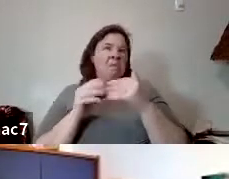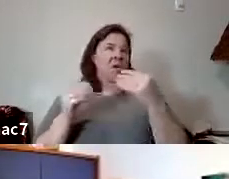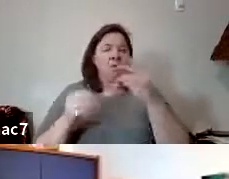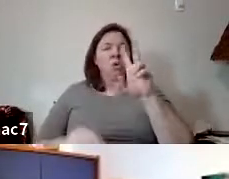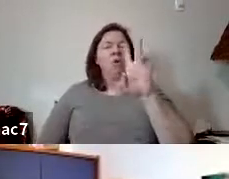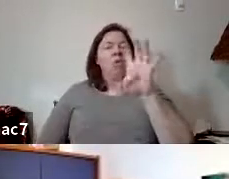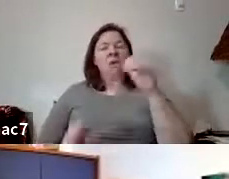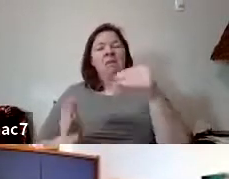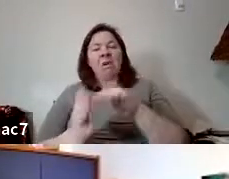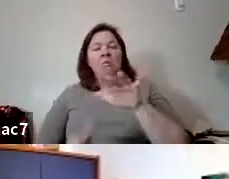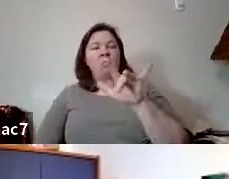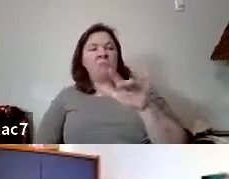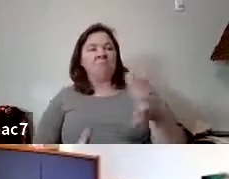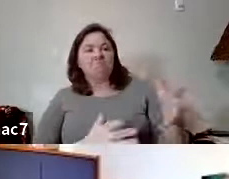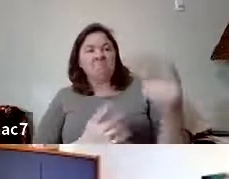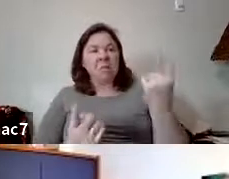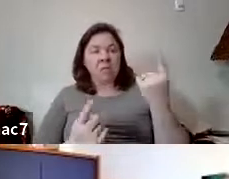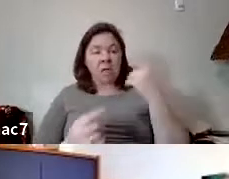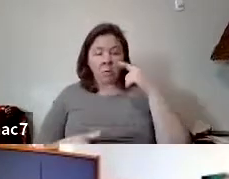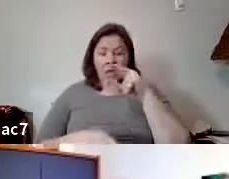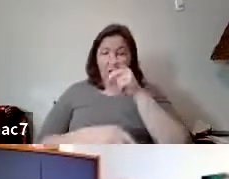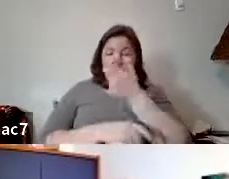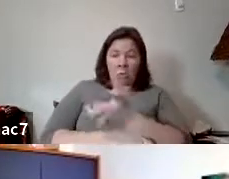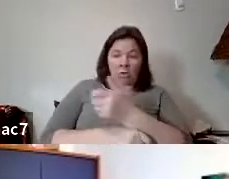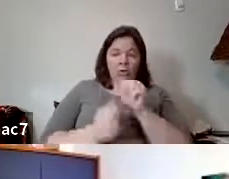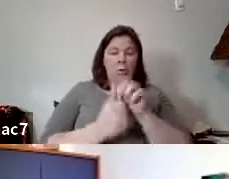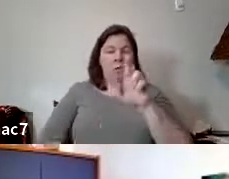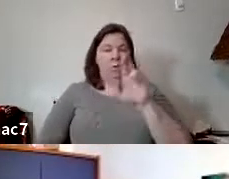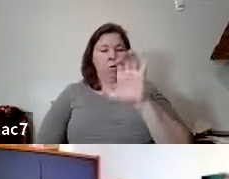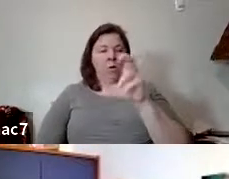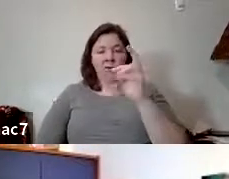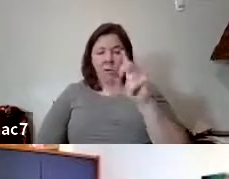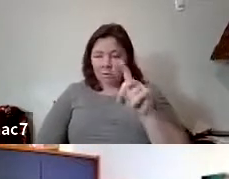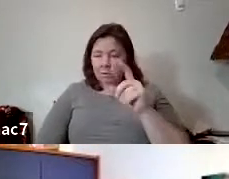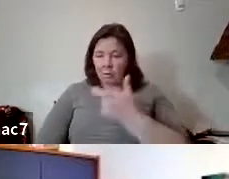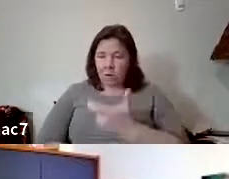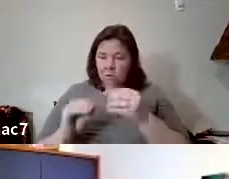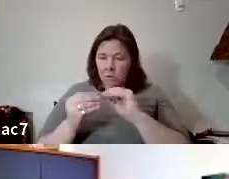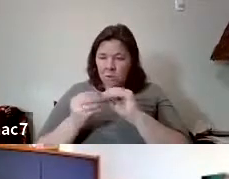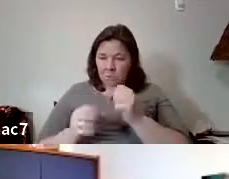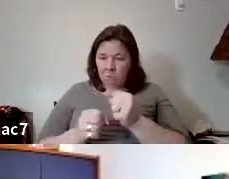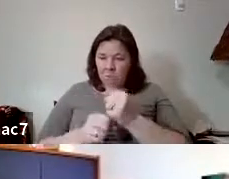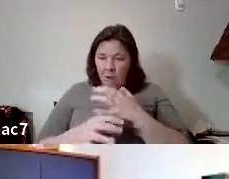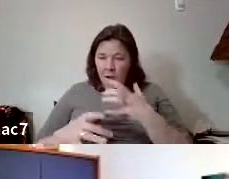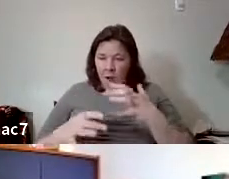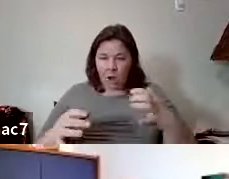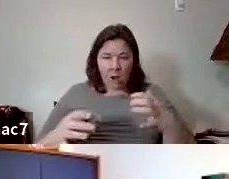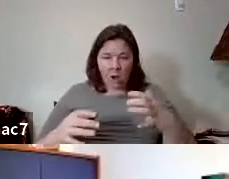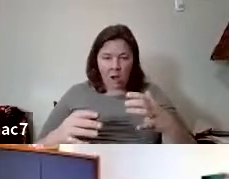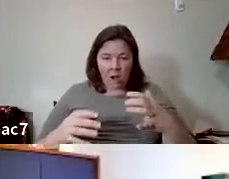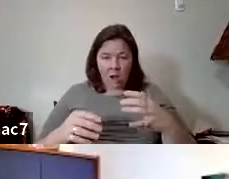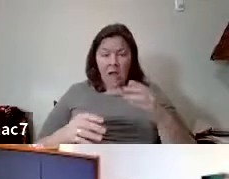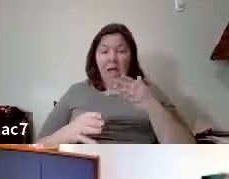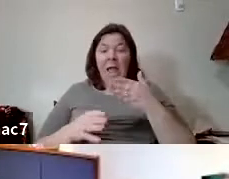we're monitoring that with Richard. Richard is doing a really good job. So by the end of the call, we'll be able to tell you by